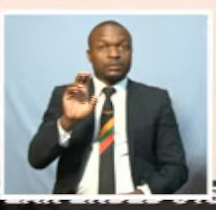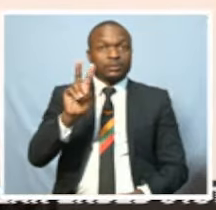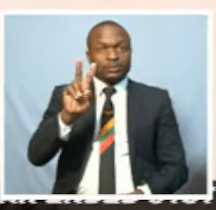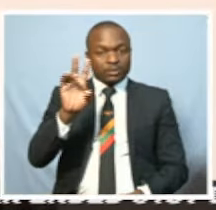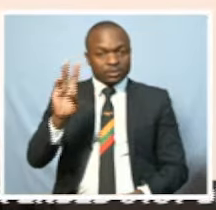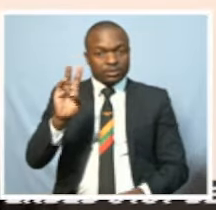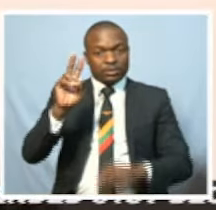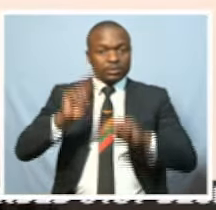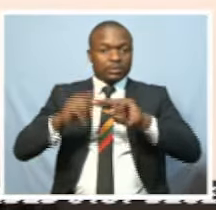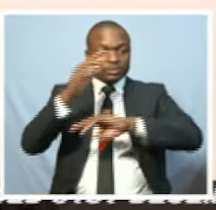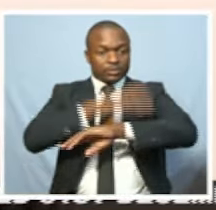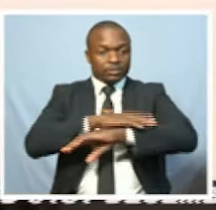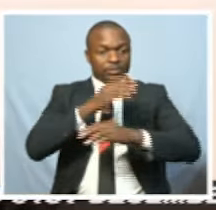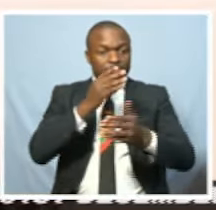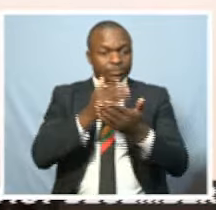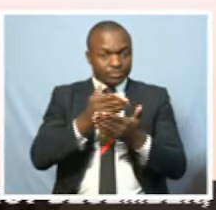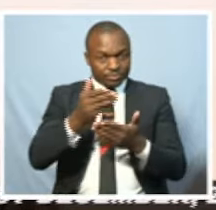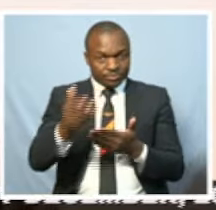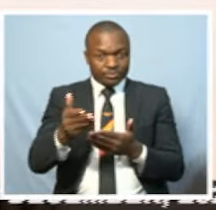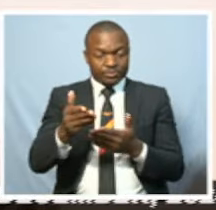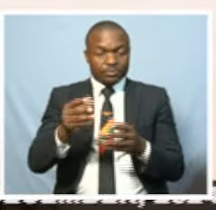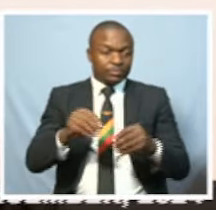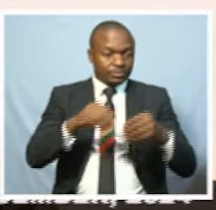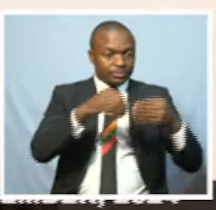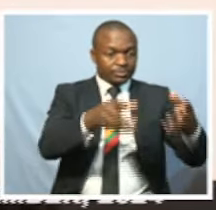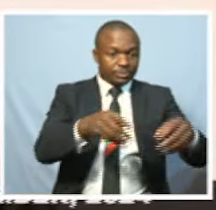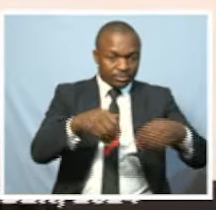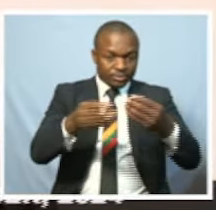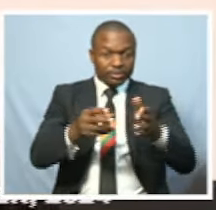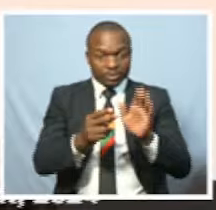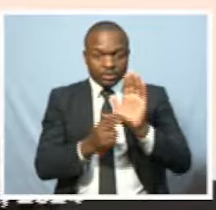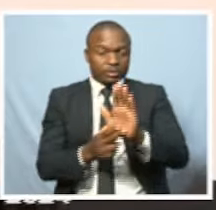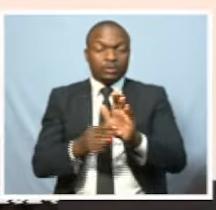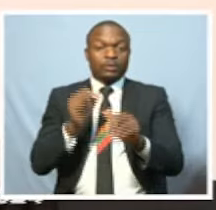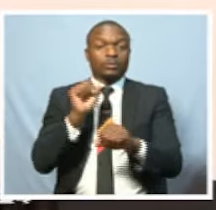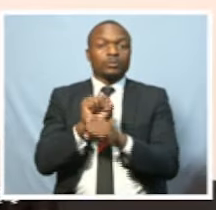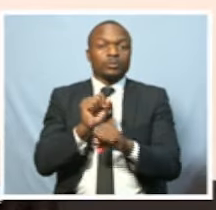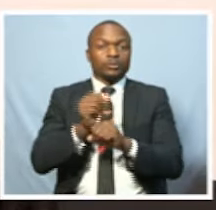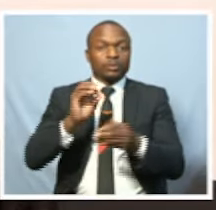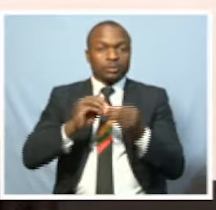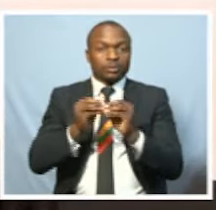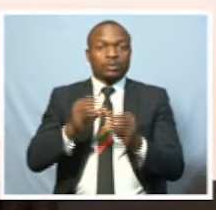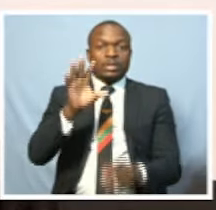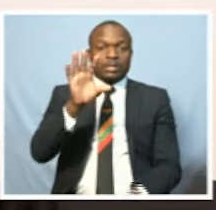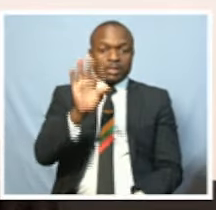1,527 desks were procured and distributed, representing a performance rate of